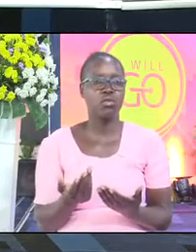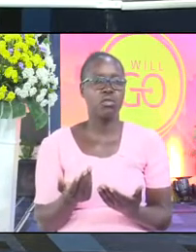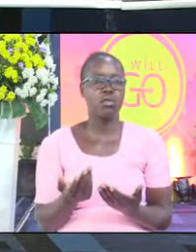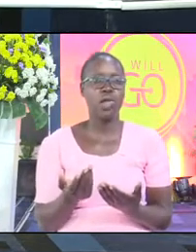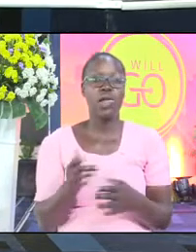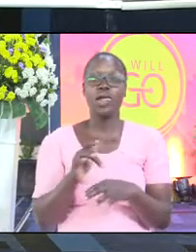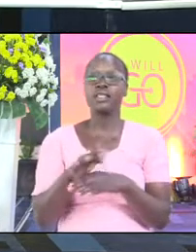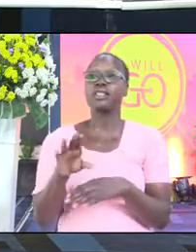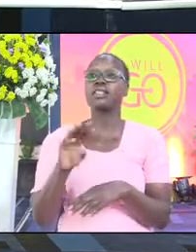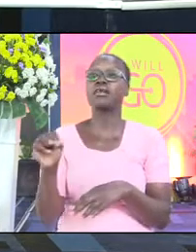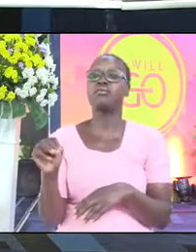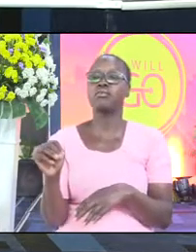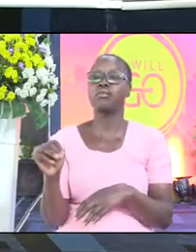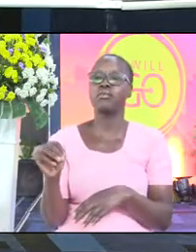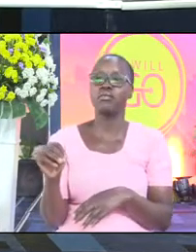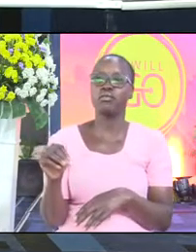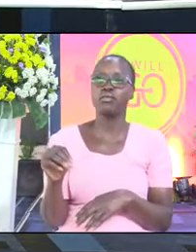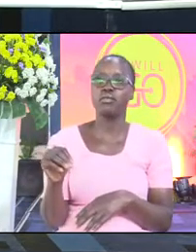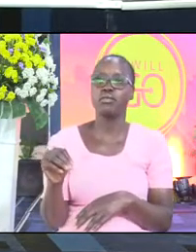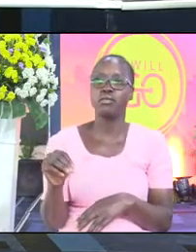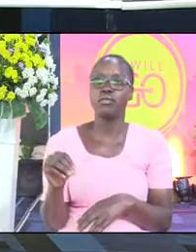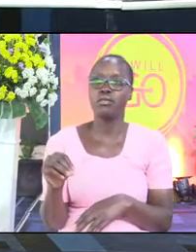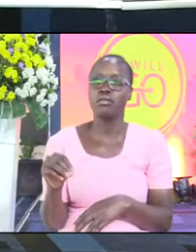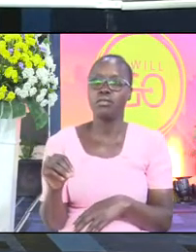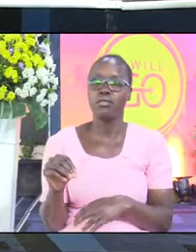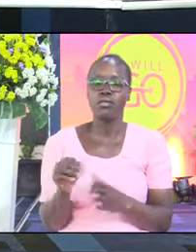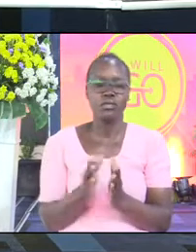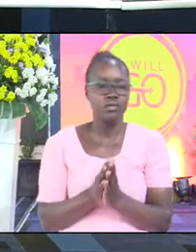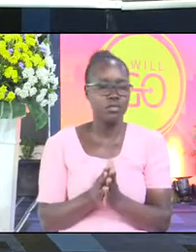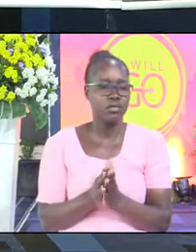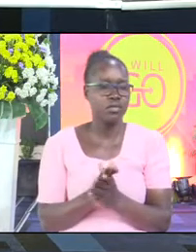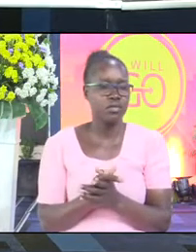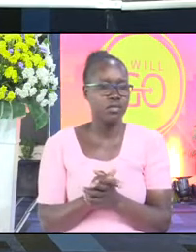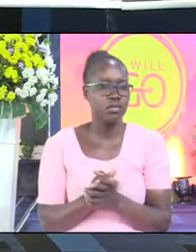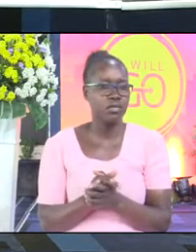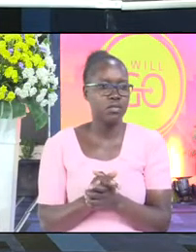He sent them away. It went over somebody's head.